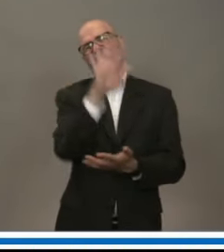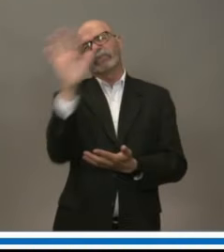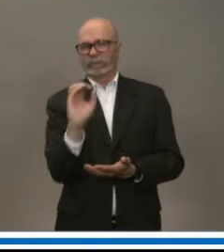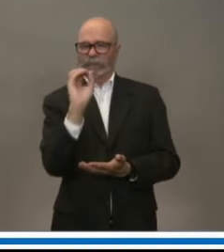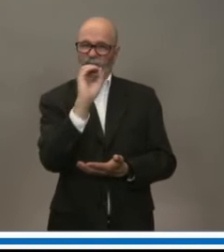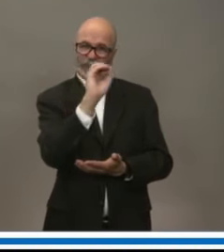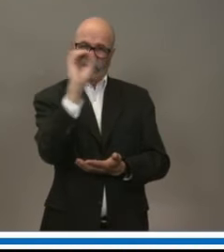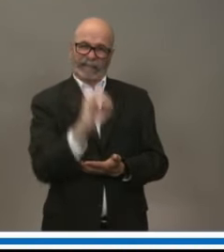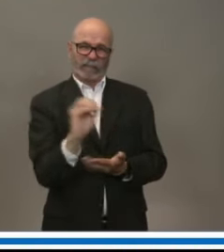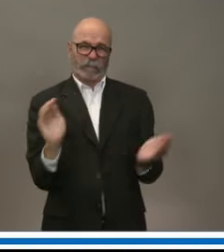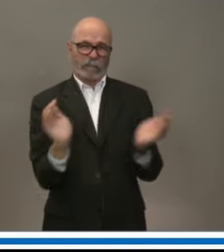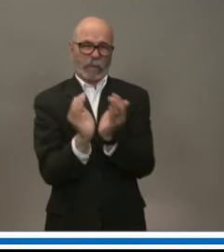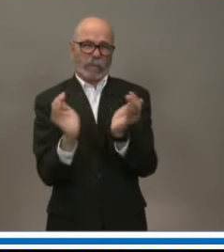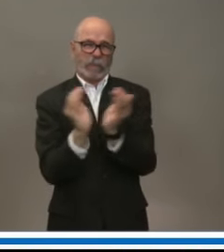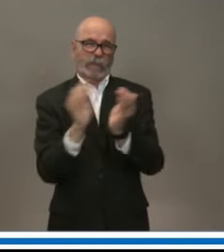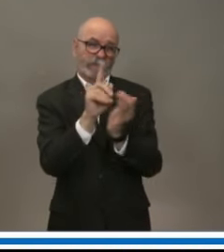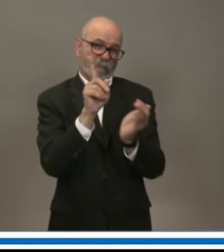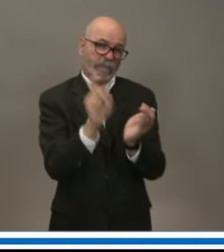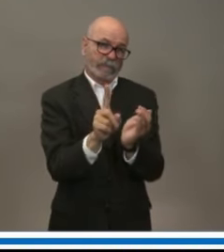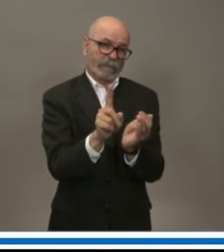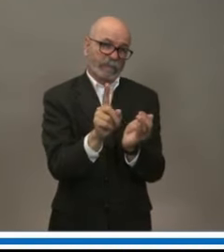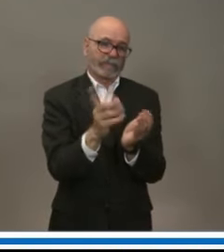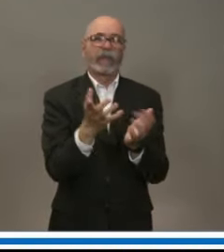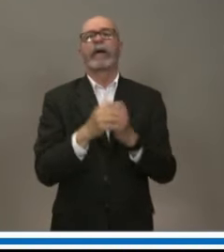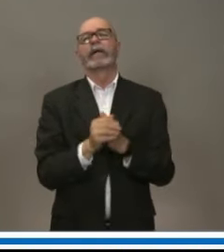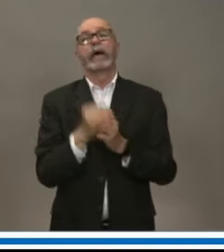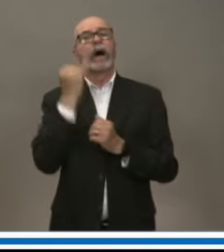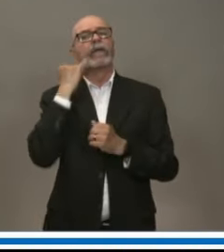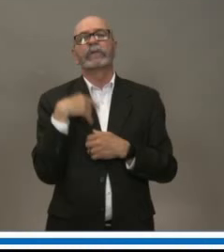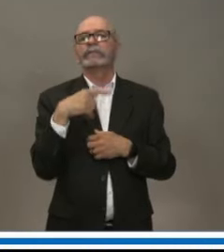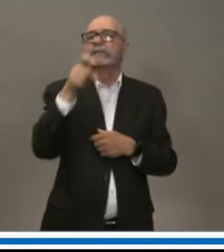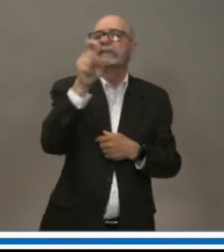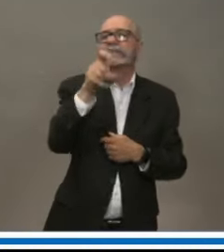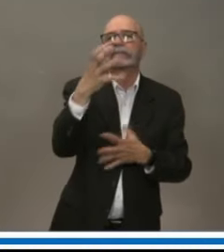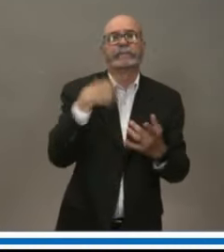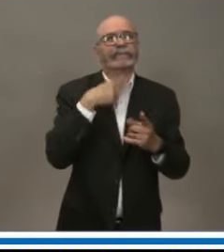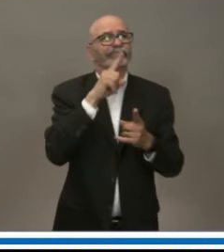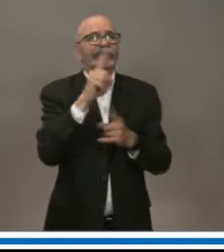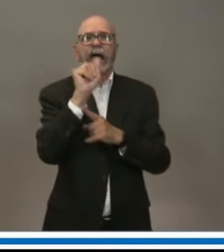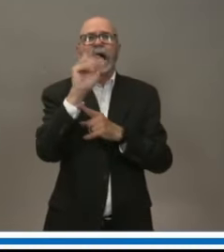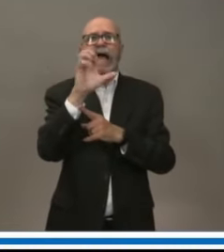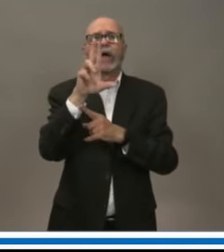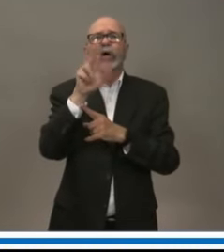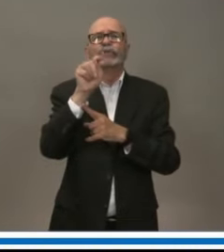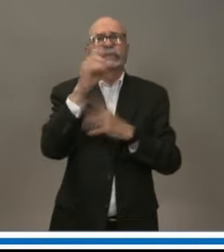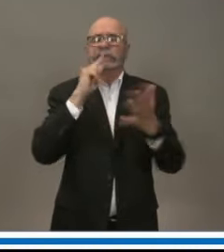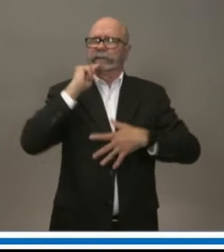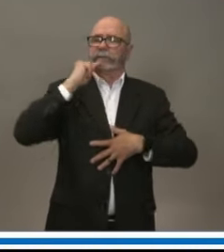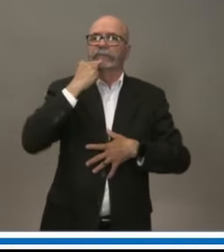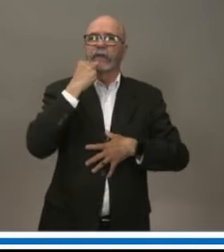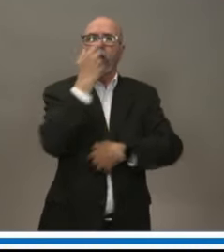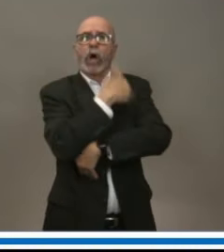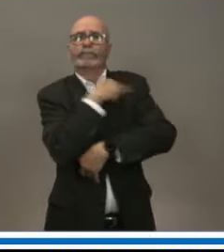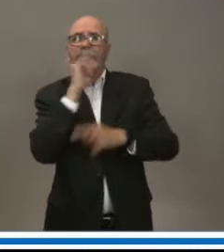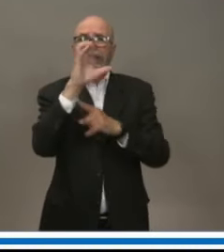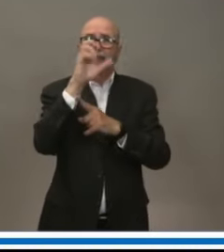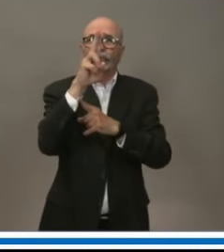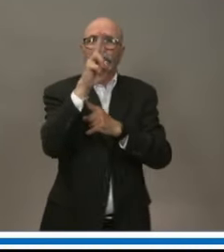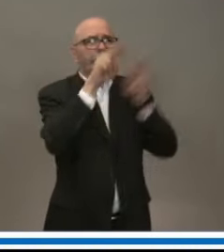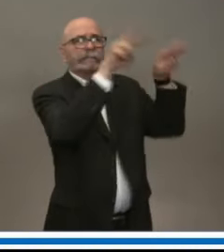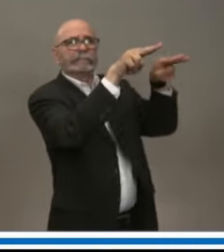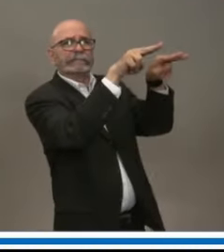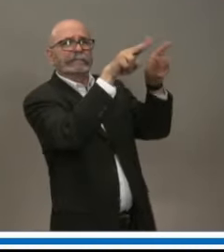terms of acute care beds and ICU beds across the province. So can you talk to me a bit about what the concern